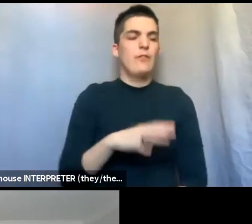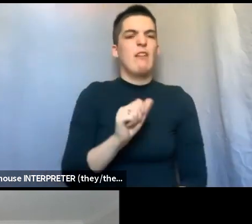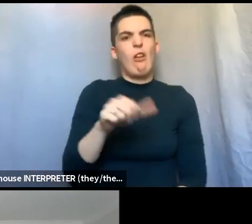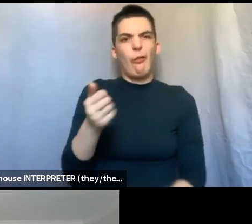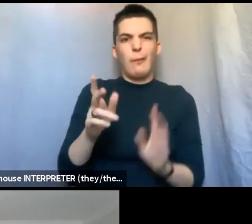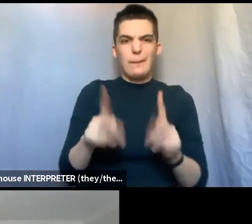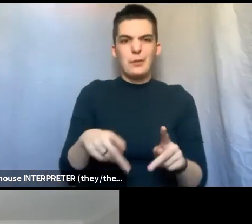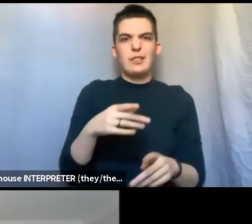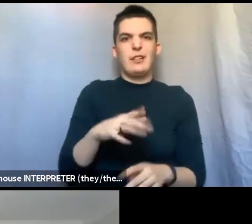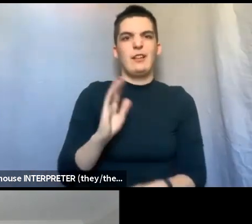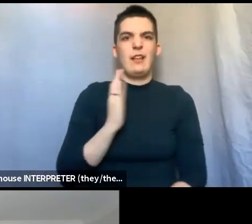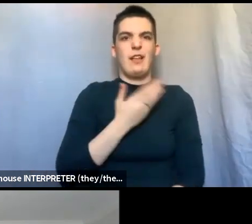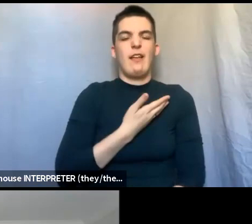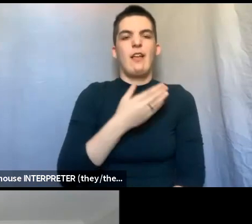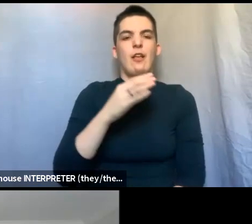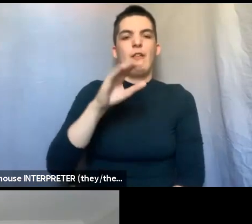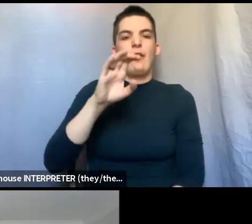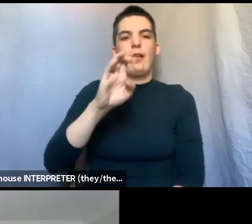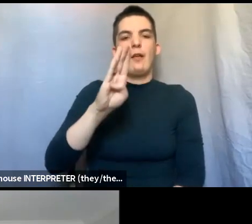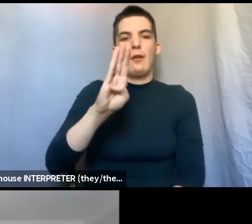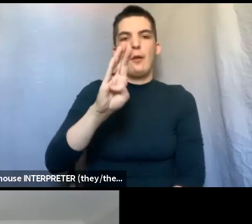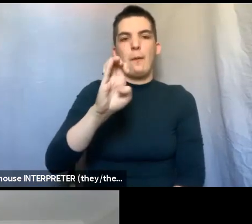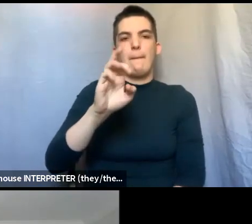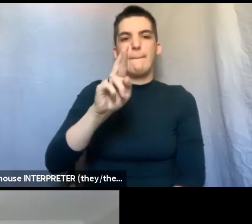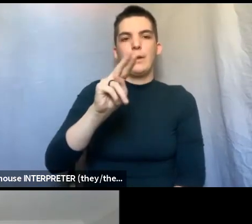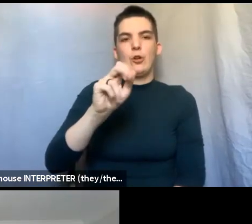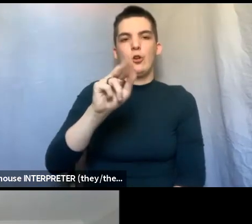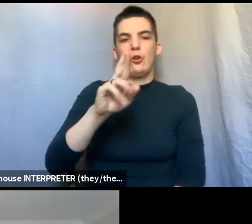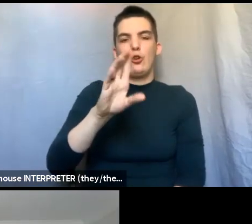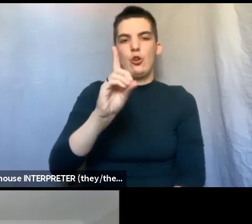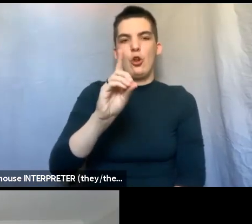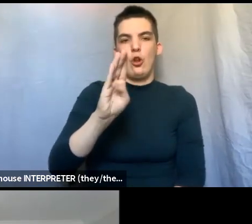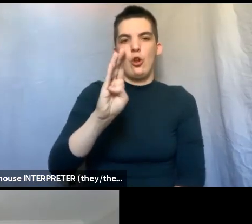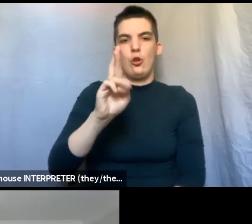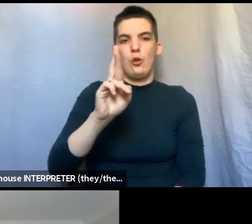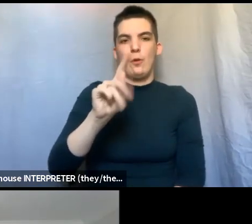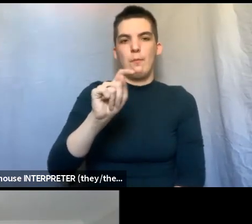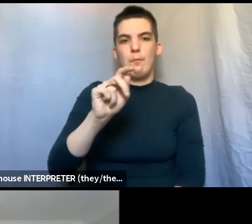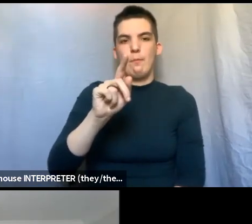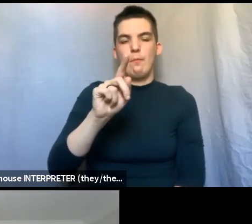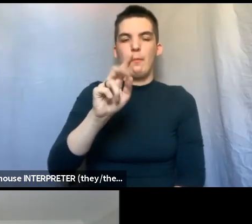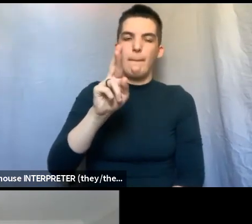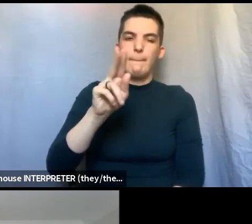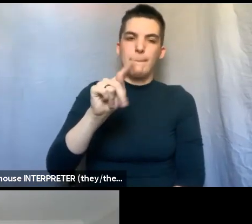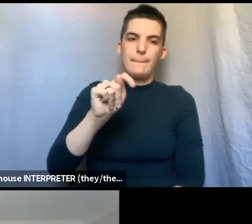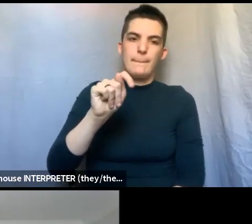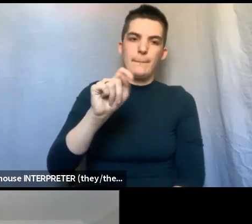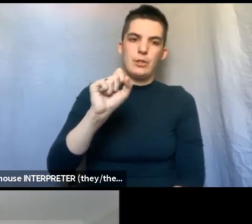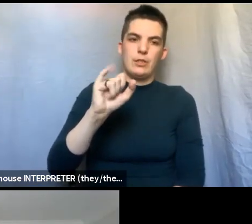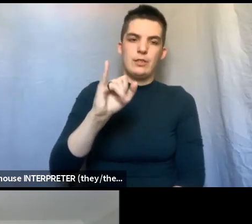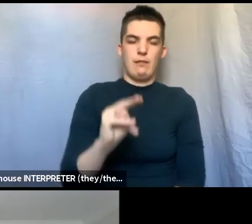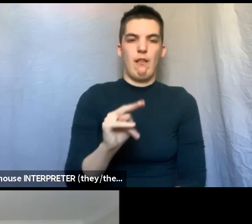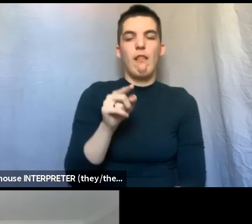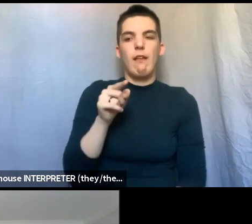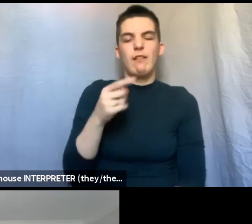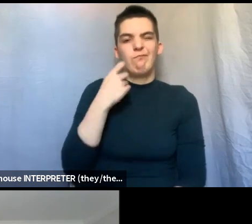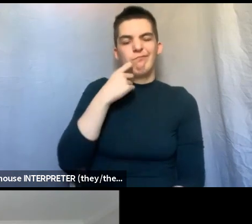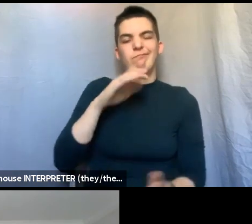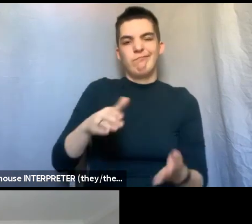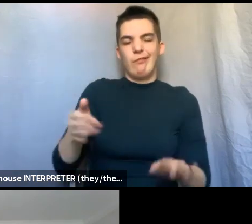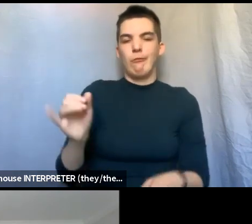executive producer, Bernard Gersten. Yeah. Gregory Mosier, he were at the helm with a great, great board of theater